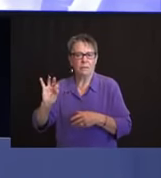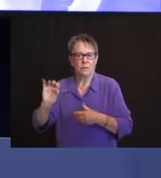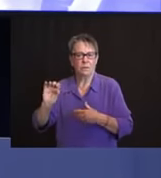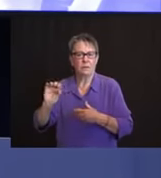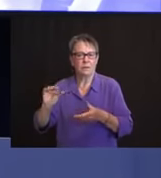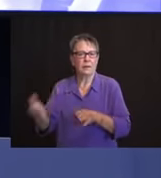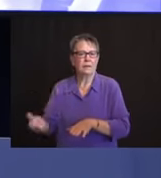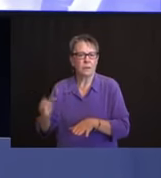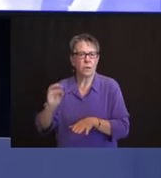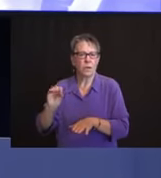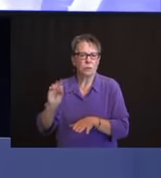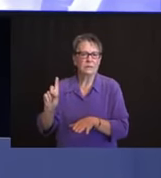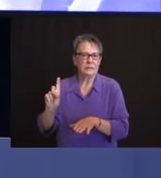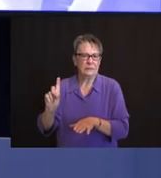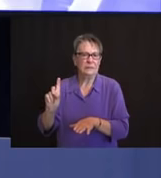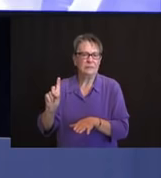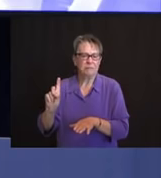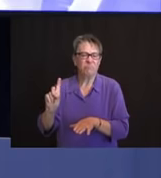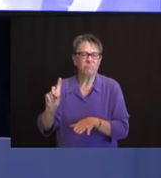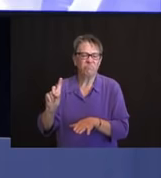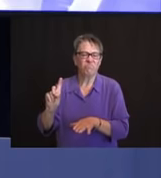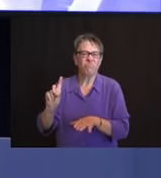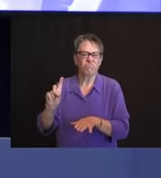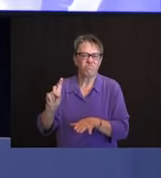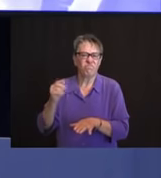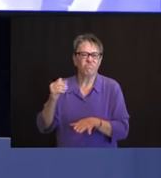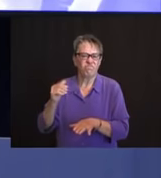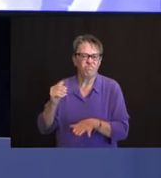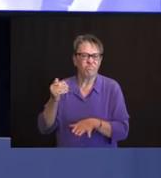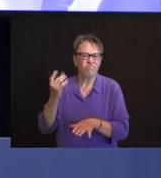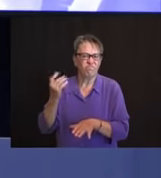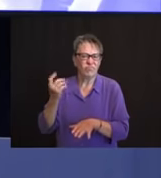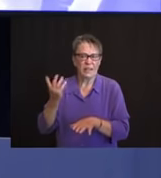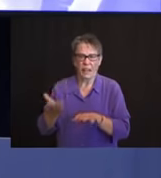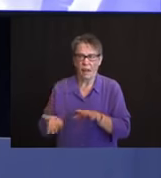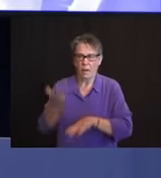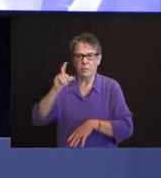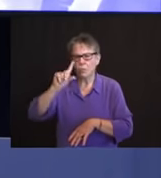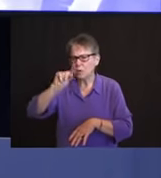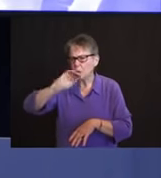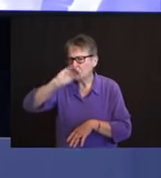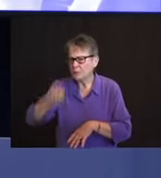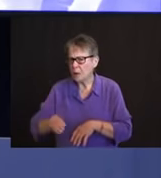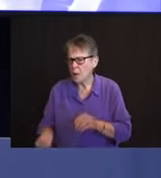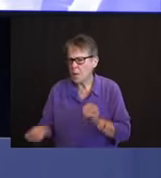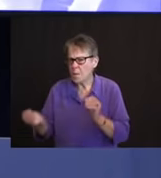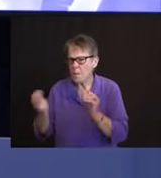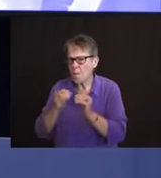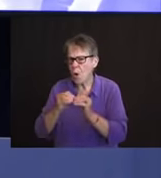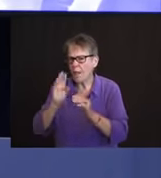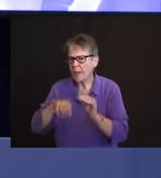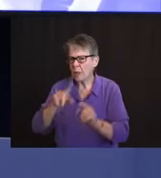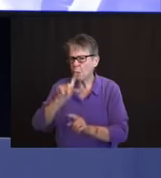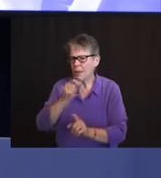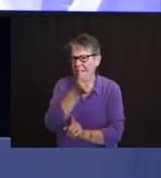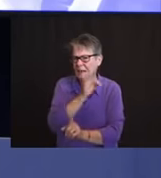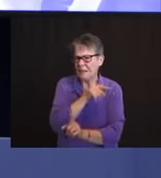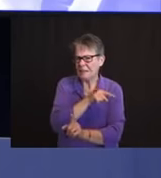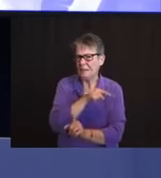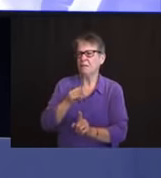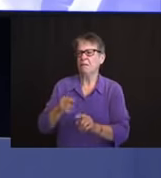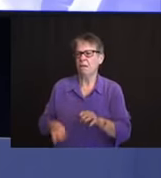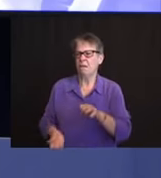not want to see this trend. We do not want to see this trend continue. The Department of Health continues to be vigilant in monitoring overdose data and